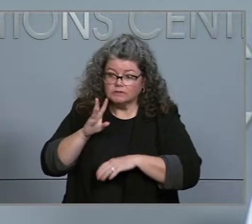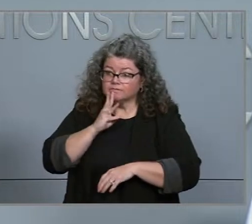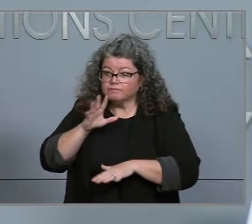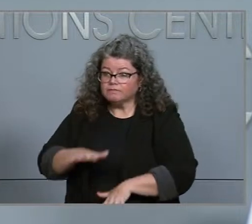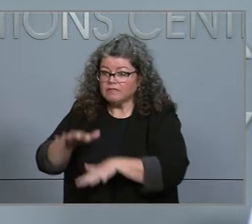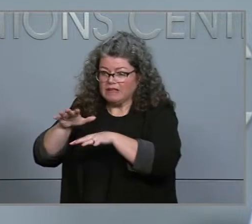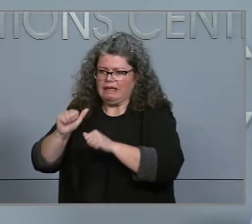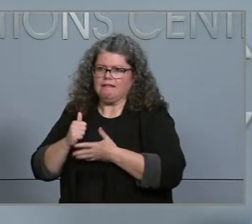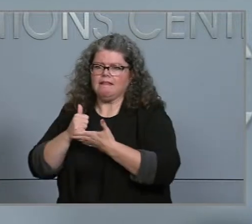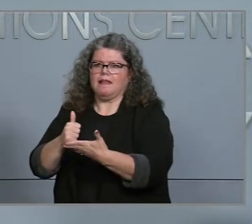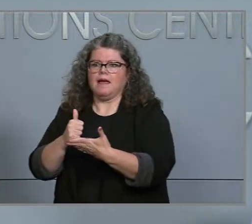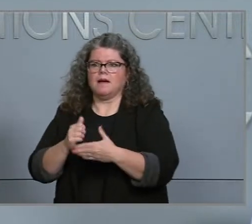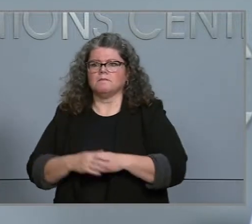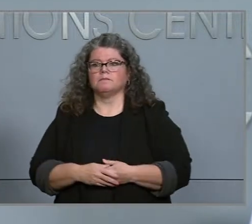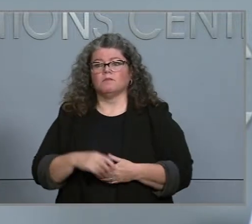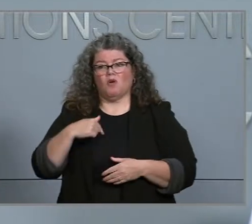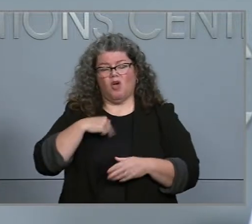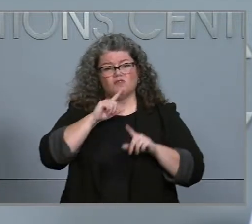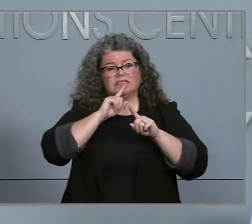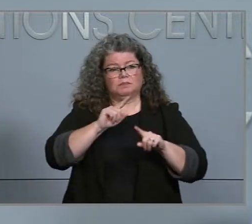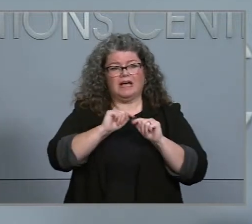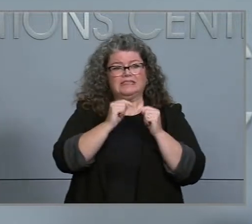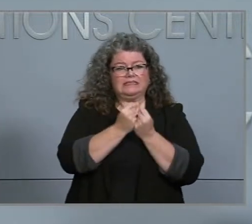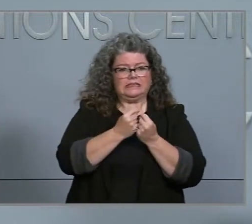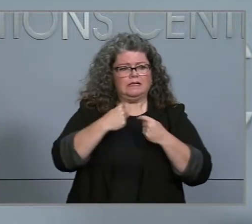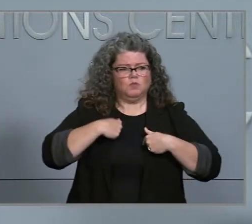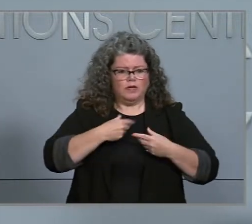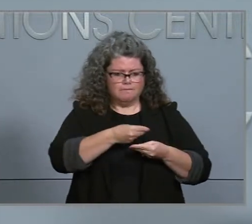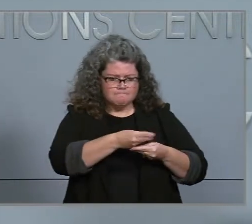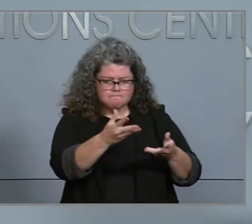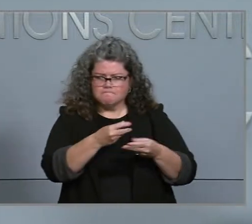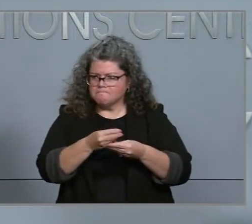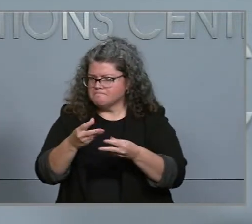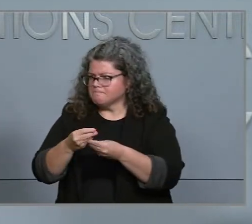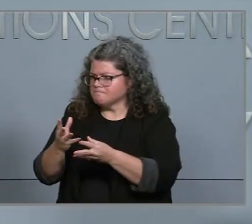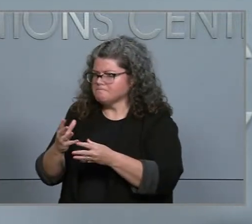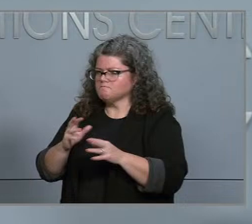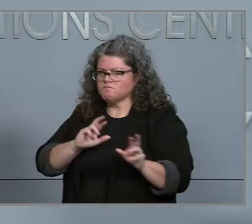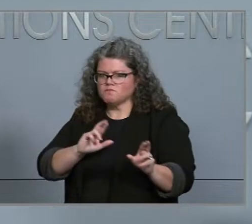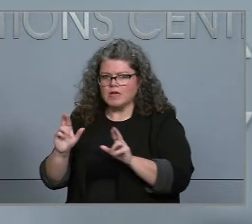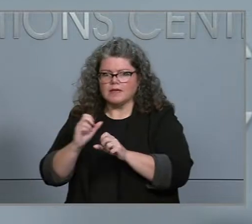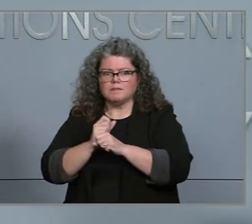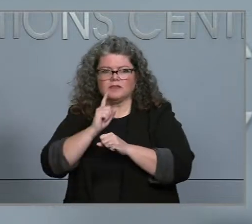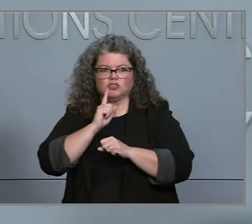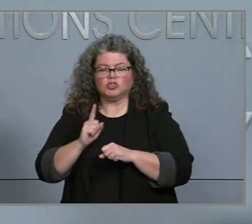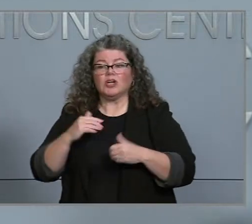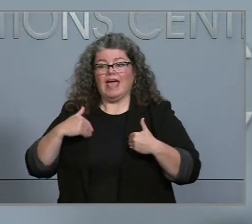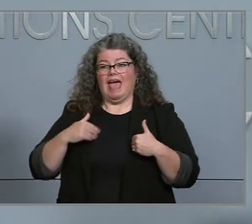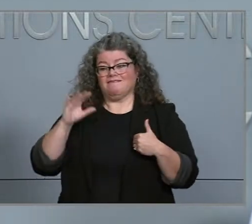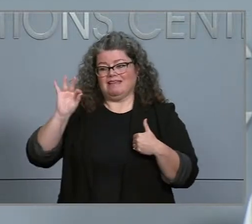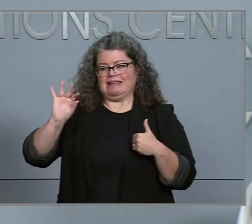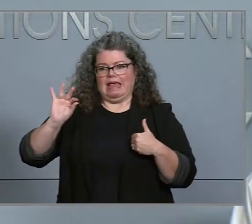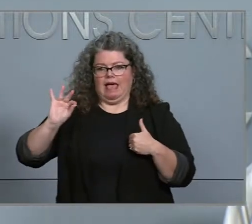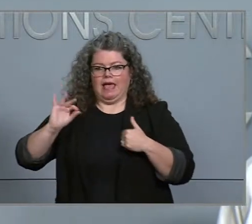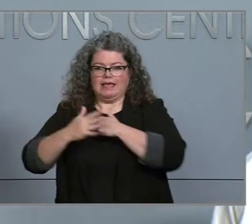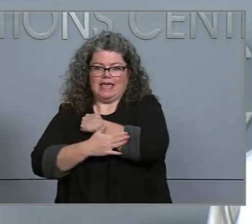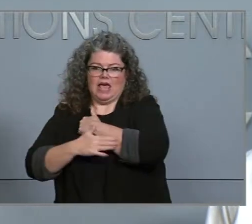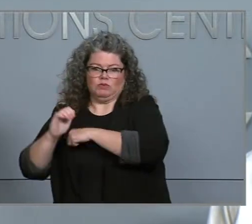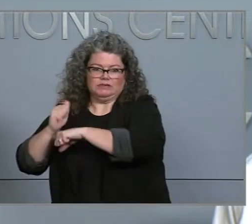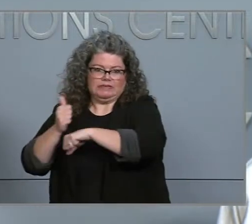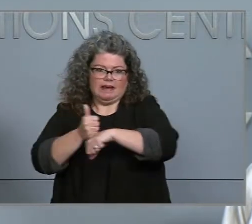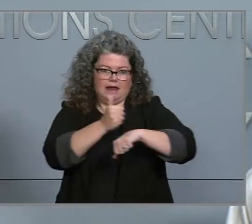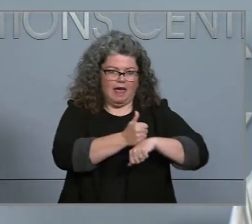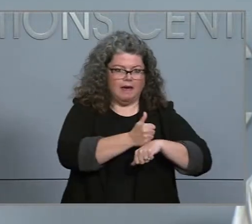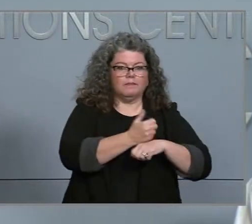State Emergency Response Team has supported multiple commodity distribution missions across 9 eastern counties currently, which include water